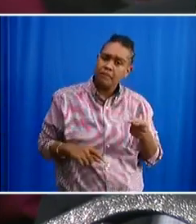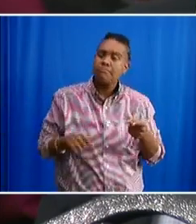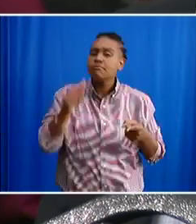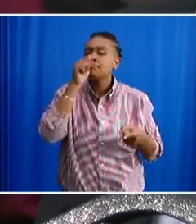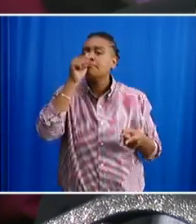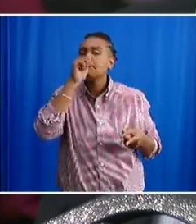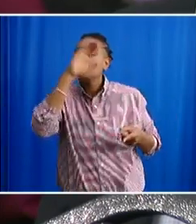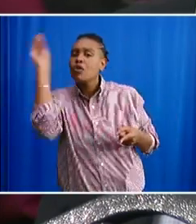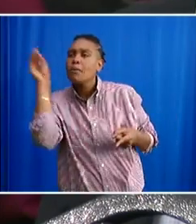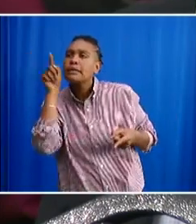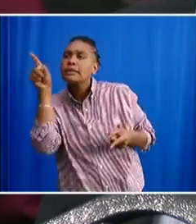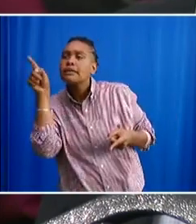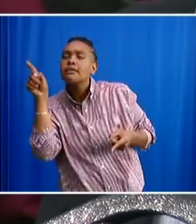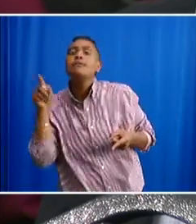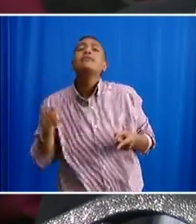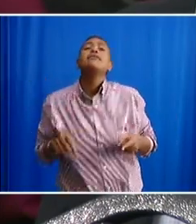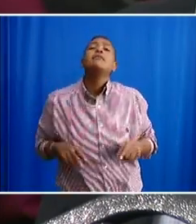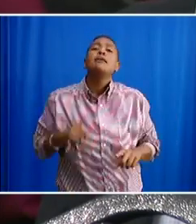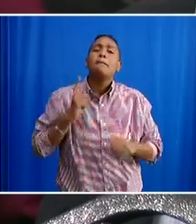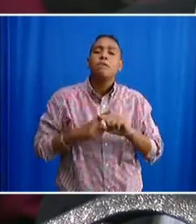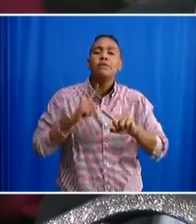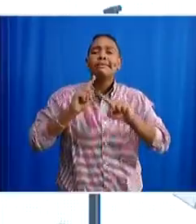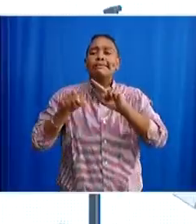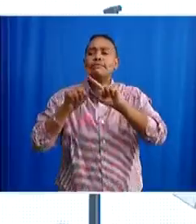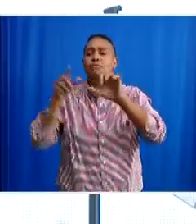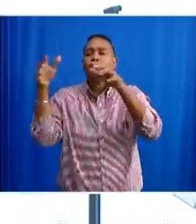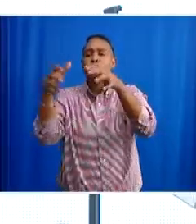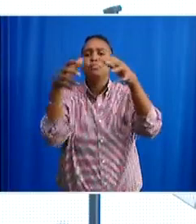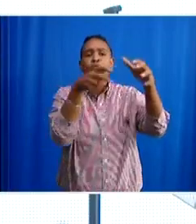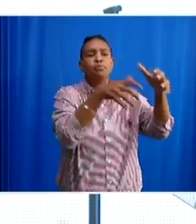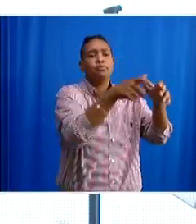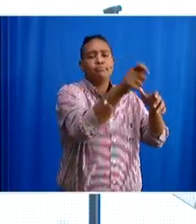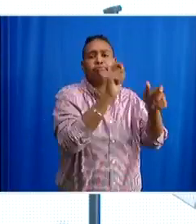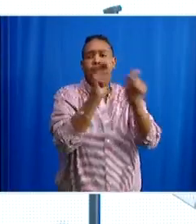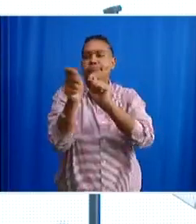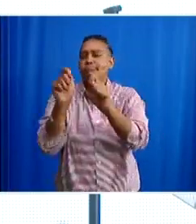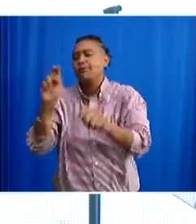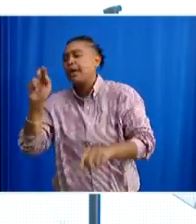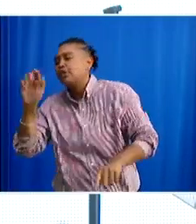private sector, and other stakeholders.